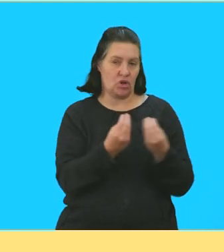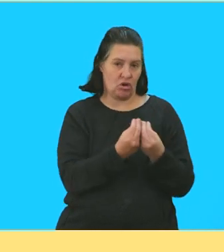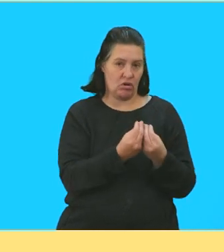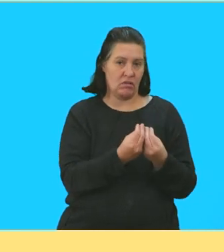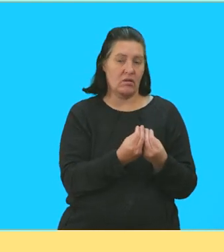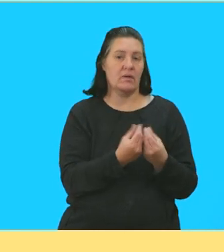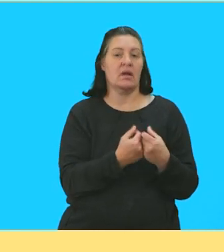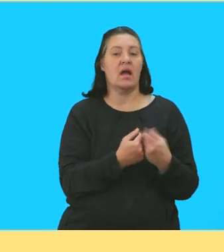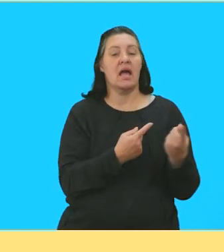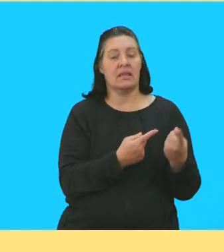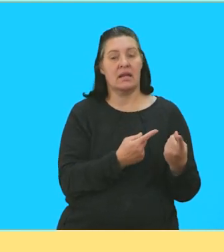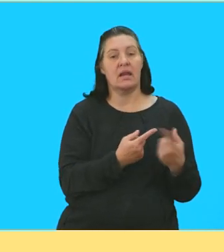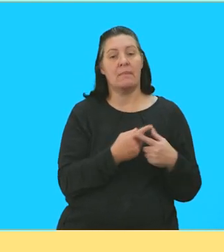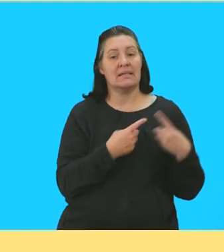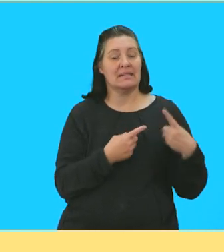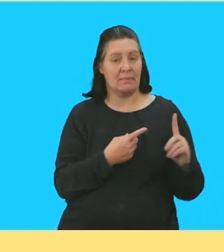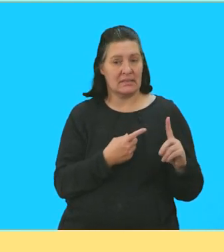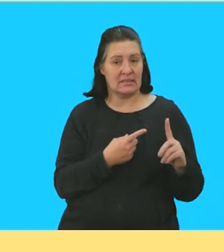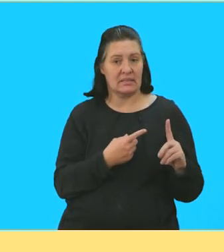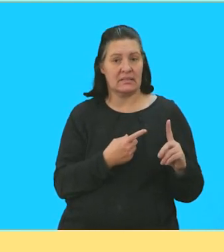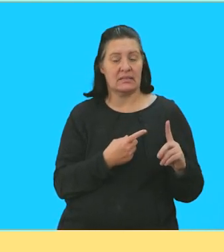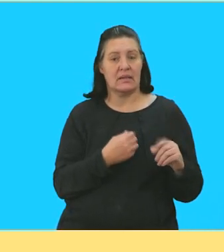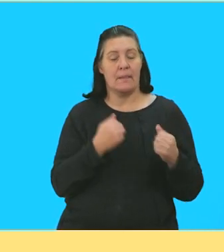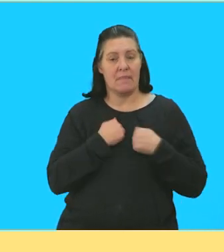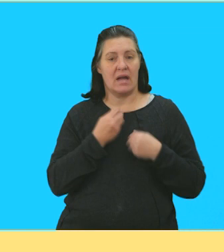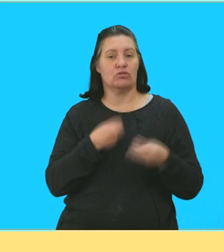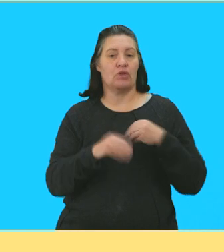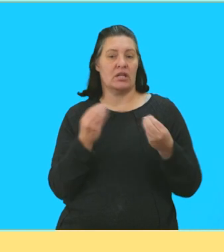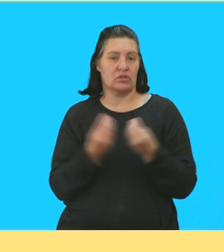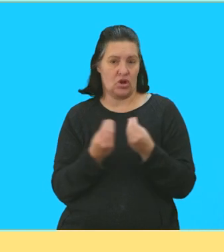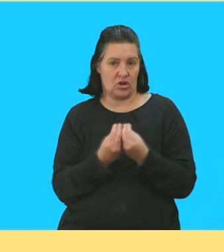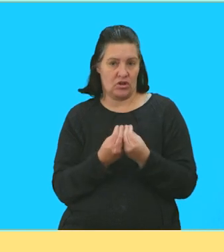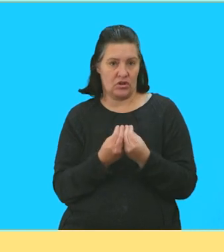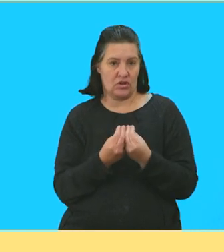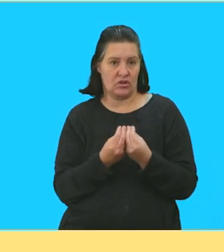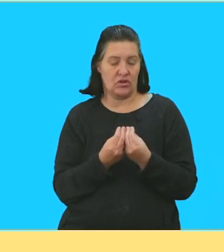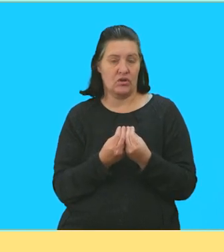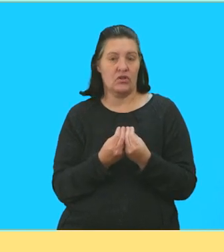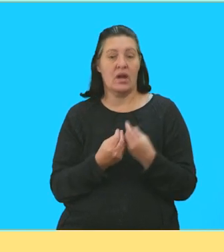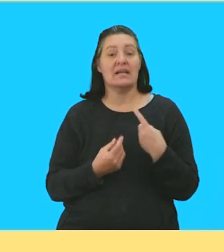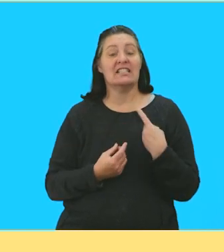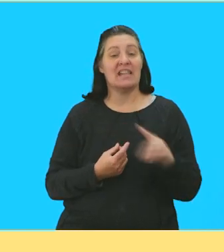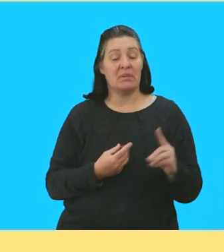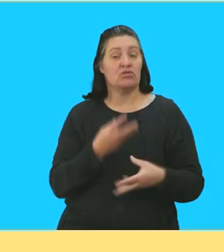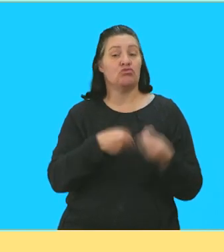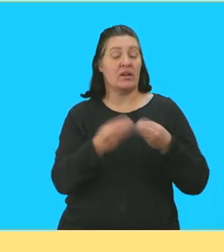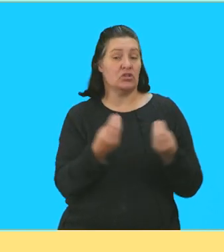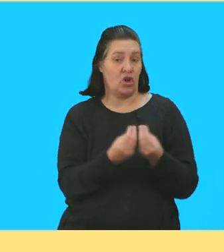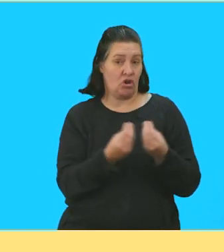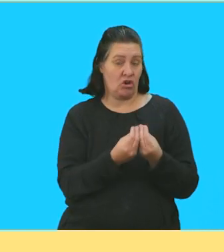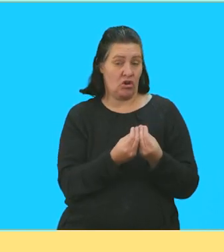I'll come here and I'll debit my trading stock. Debiting trading